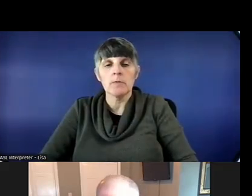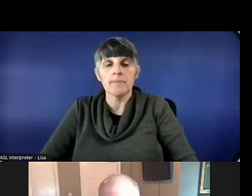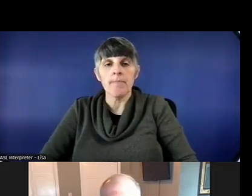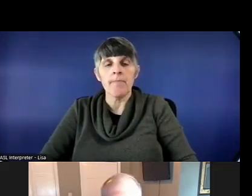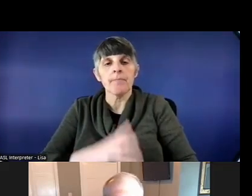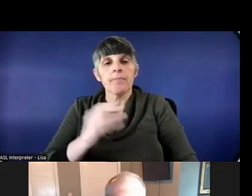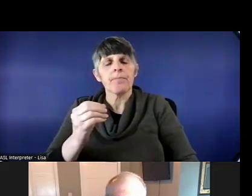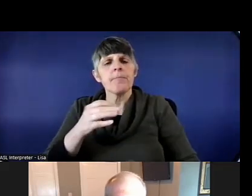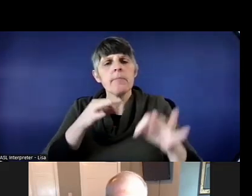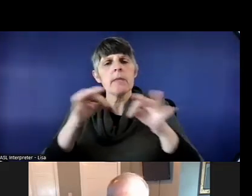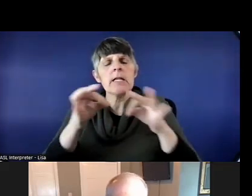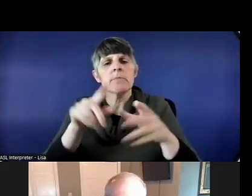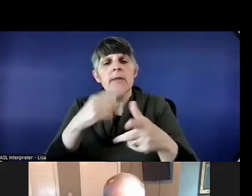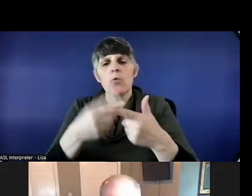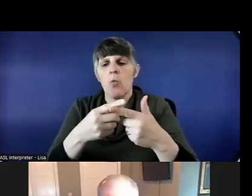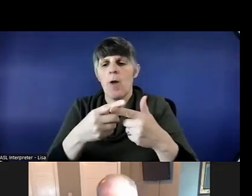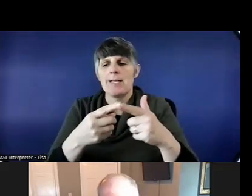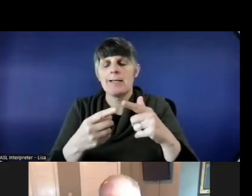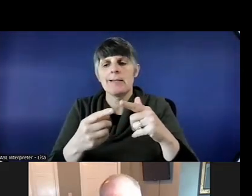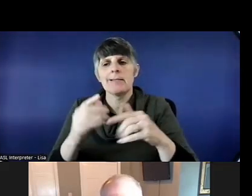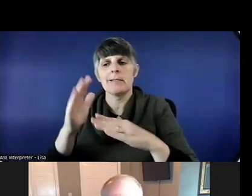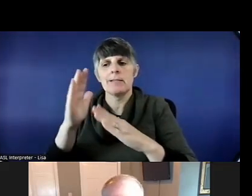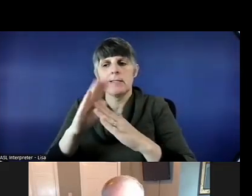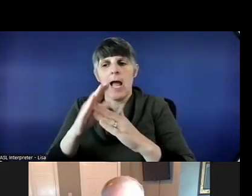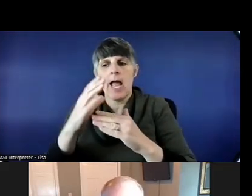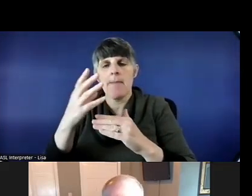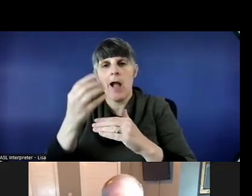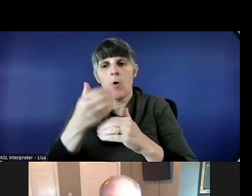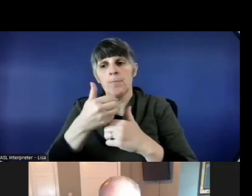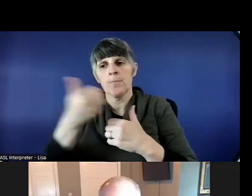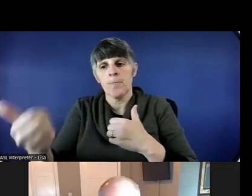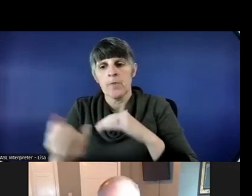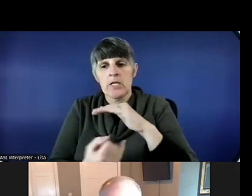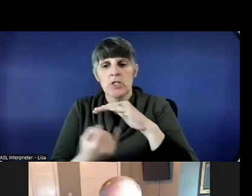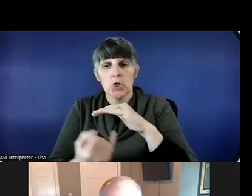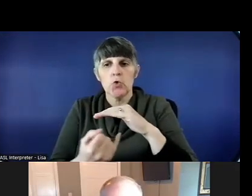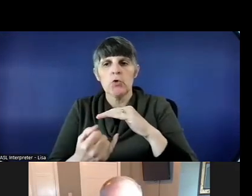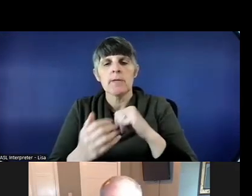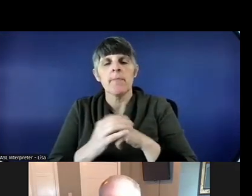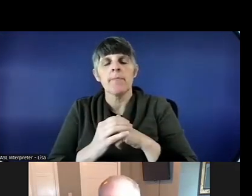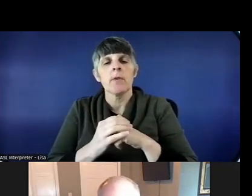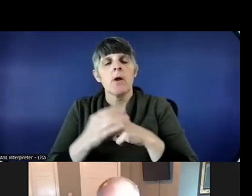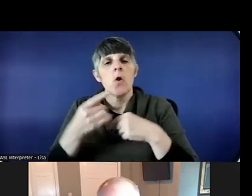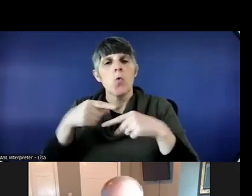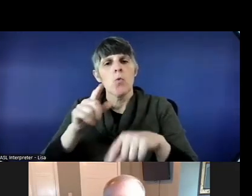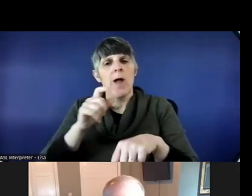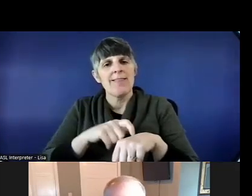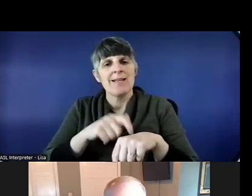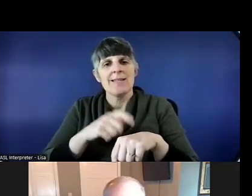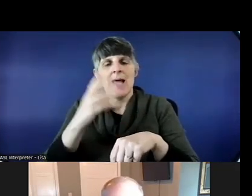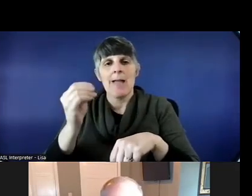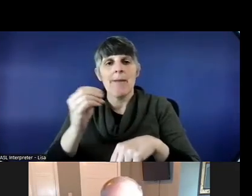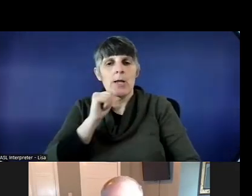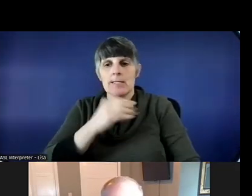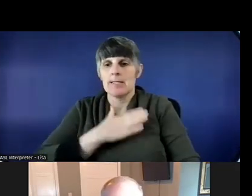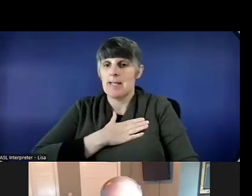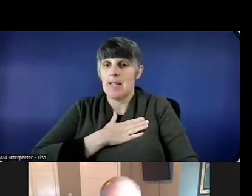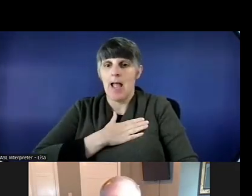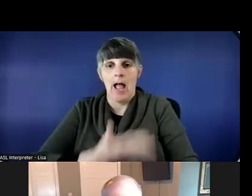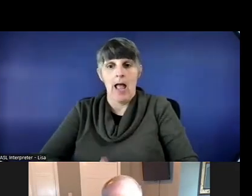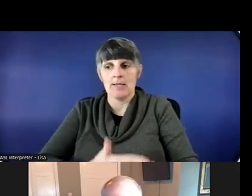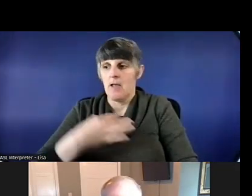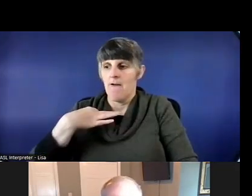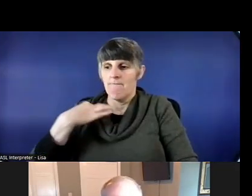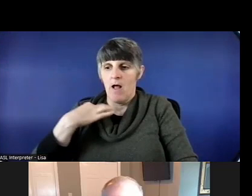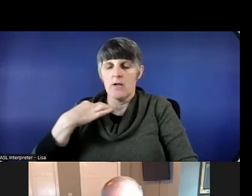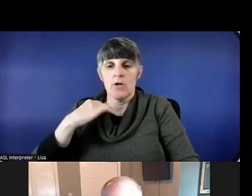and talk about when is timeout seclusion. And really, whenever the timeout is involuntary and whenever the timeout